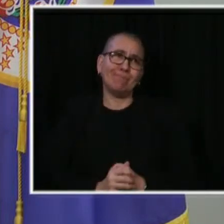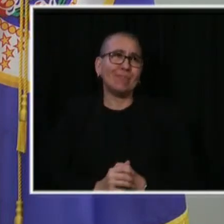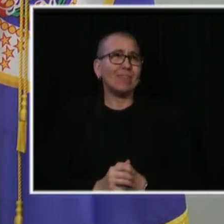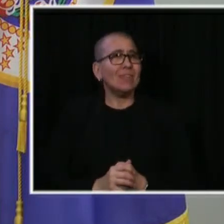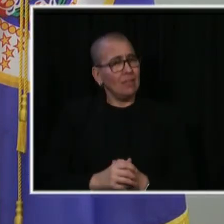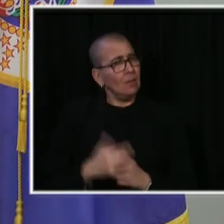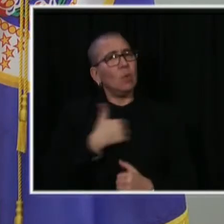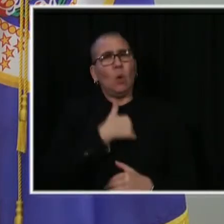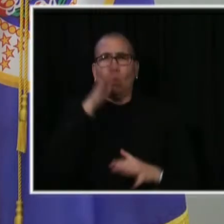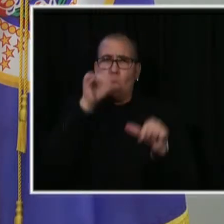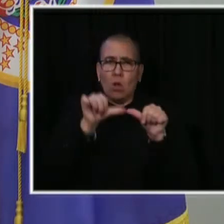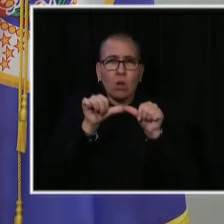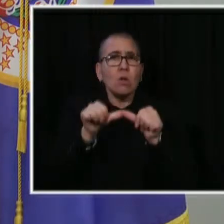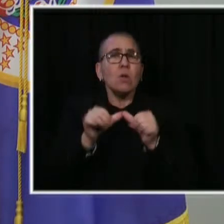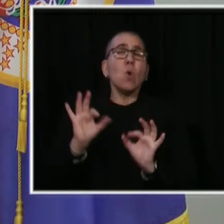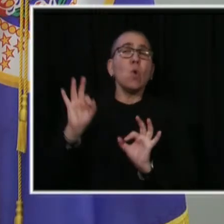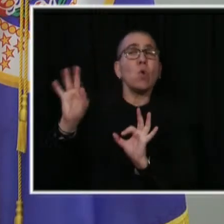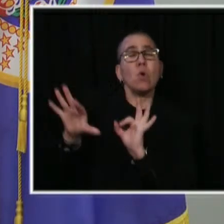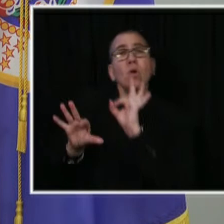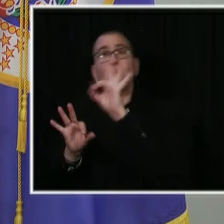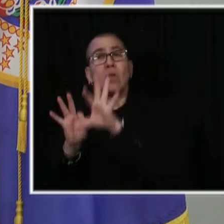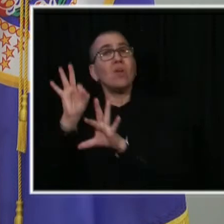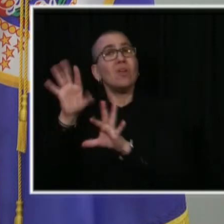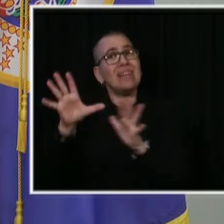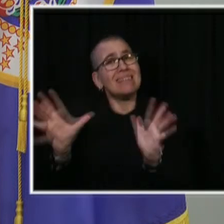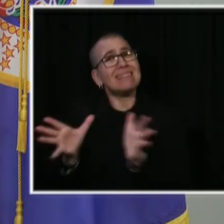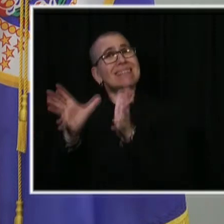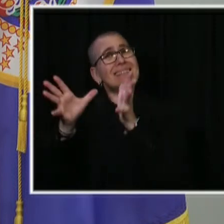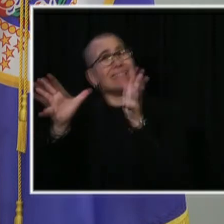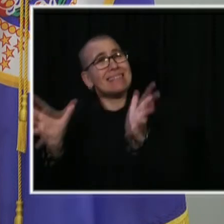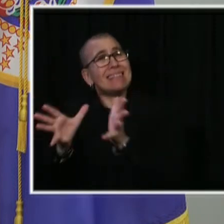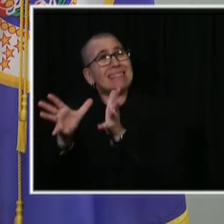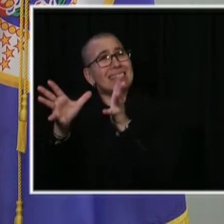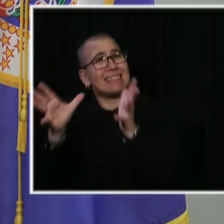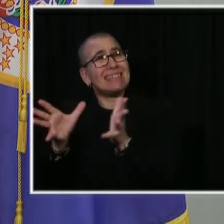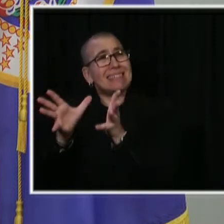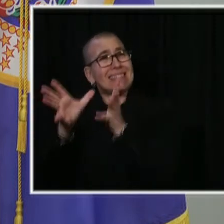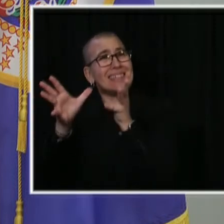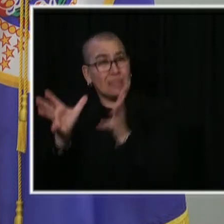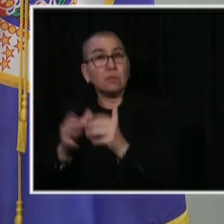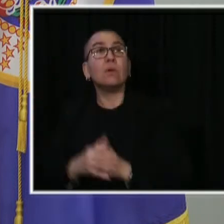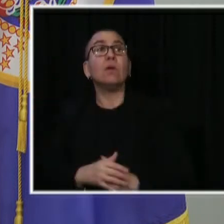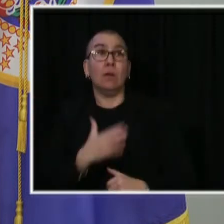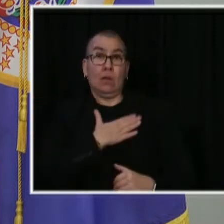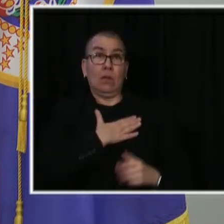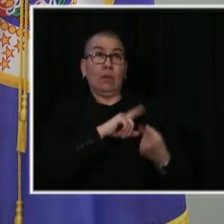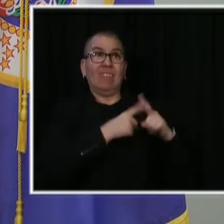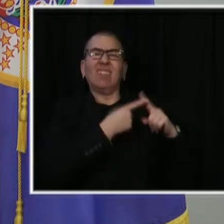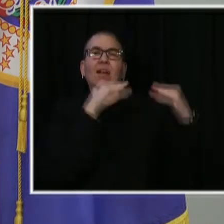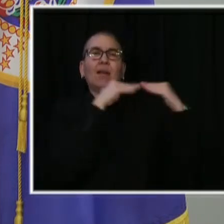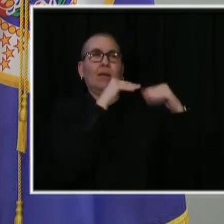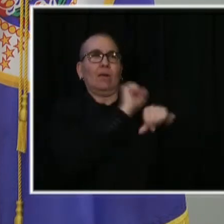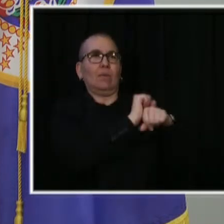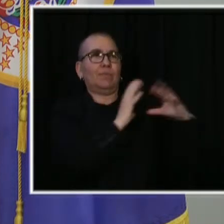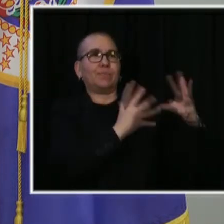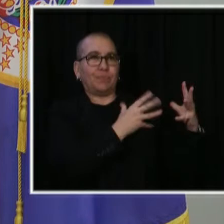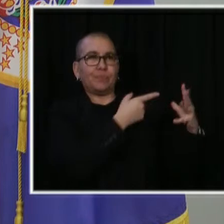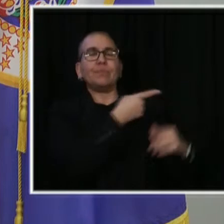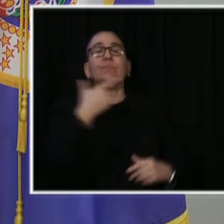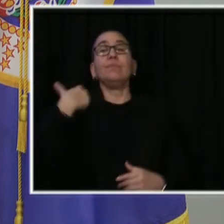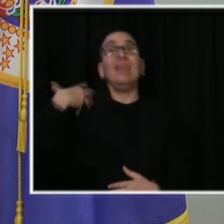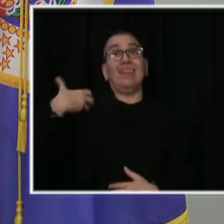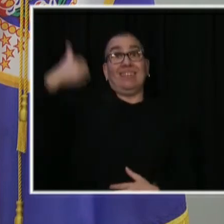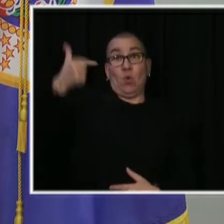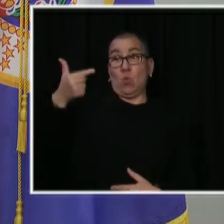ahead. And my friend and colleague, Commissioner Grove, will talk about the critical importance of recovering and